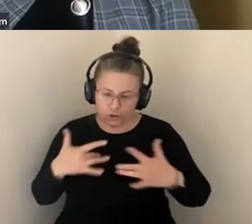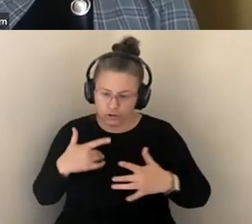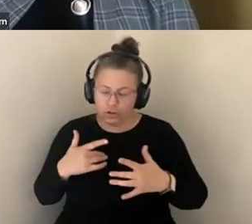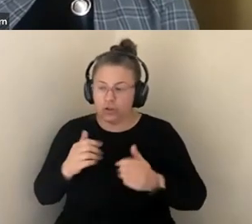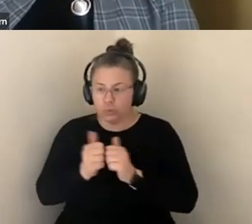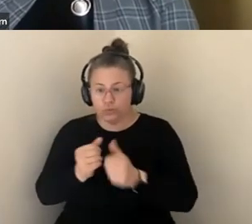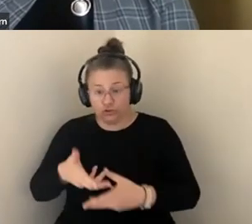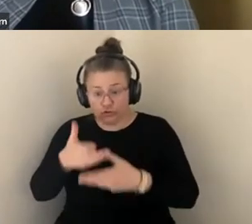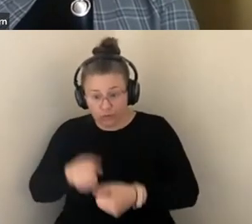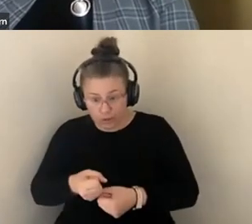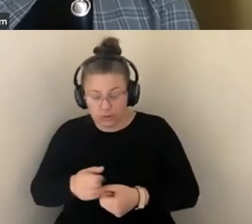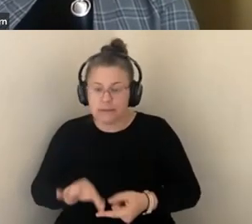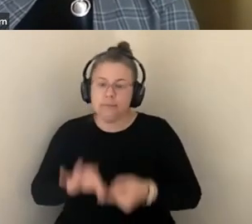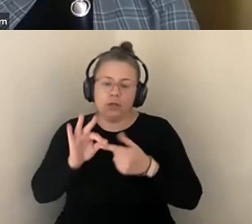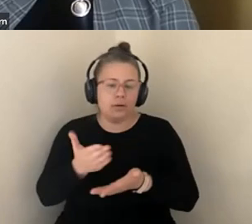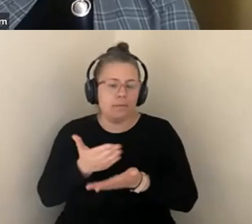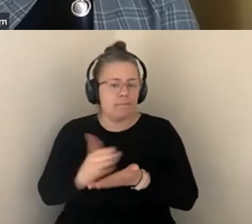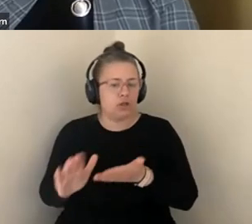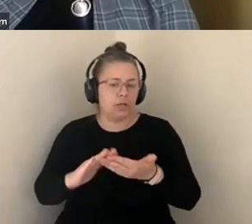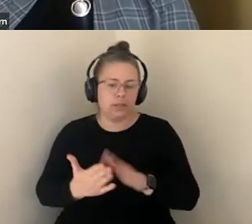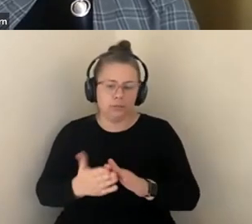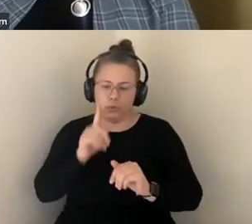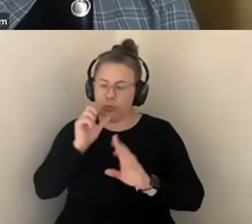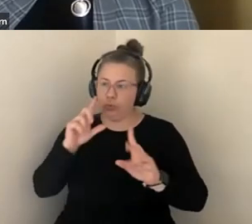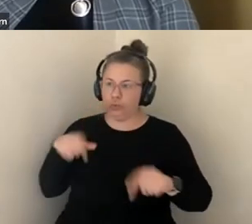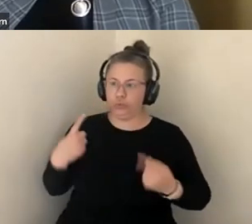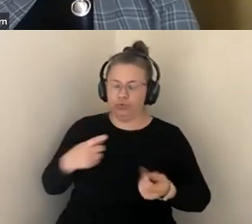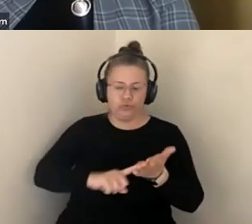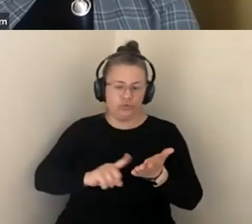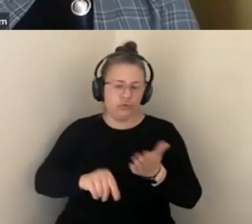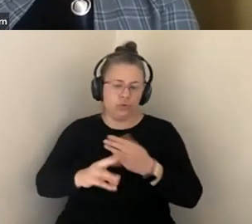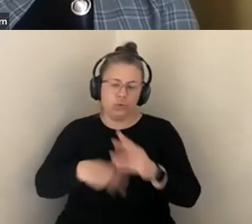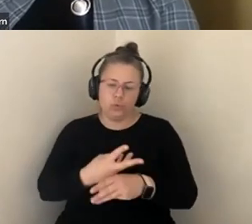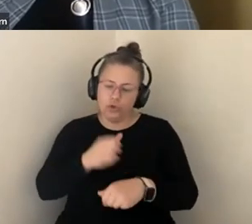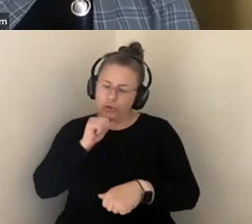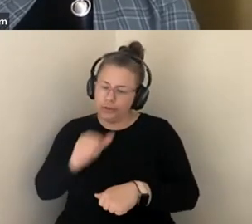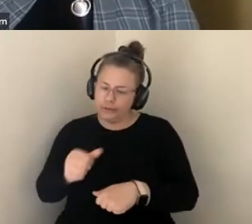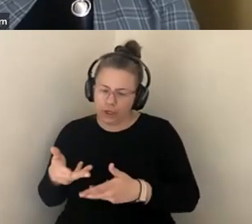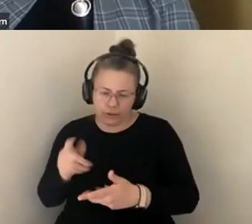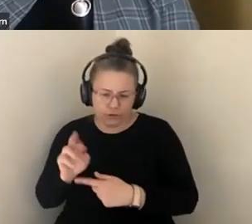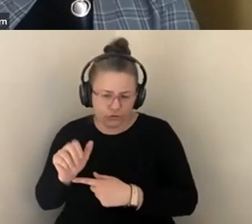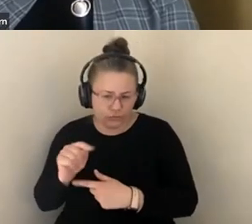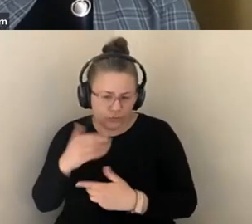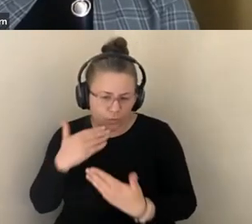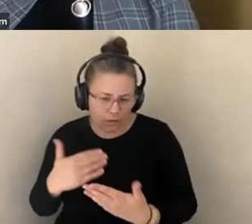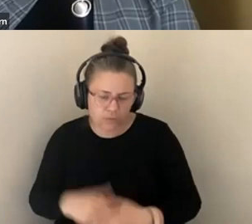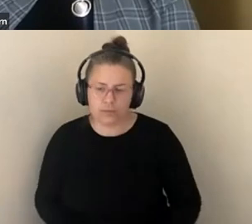that have historically been not well-treated in the research world. And so I think this is,